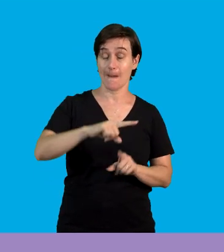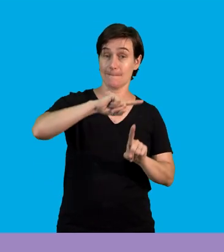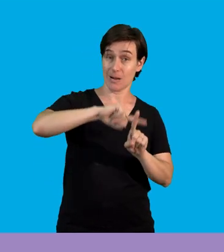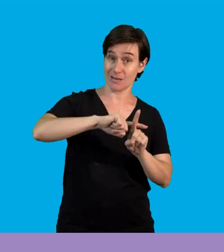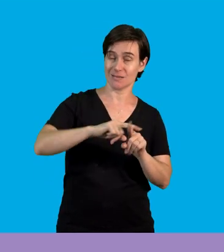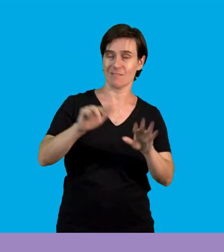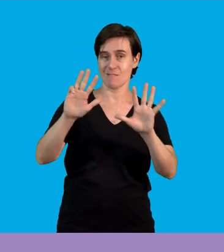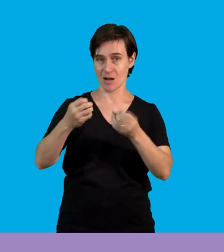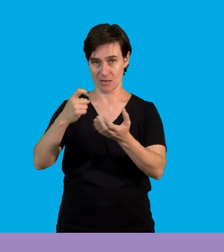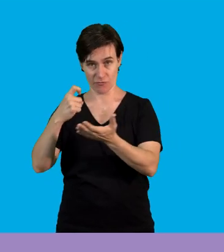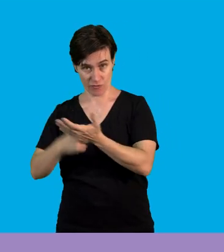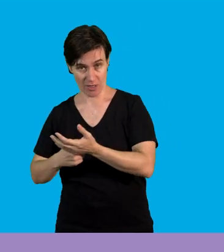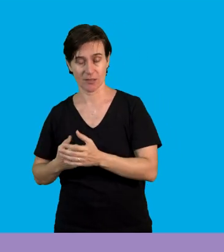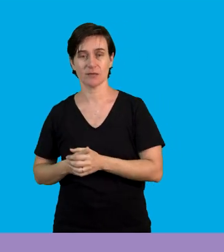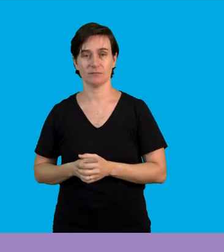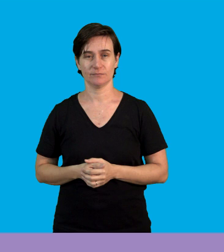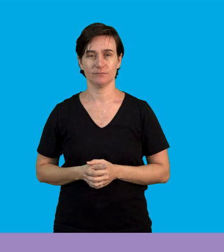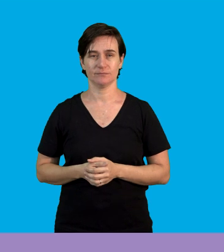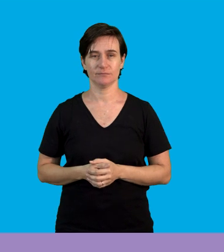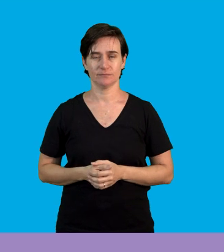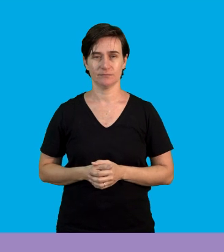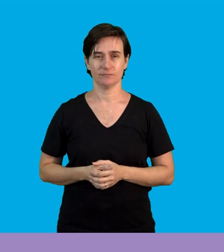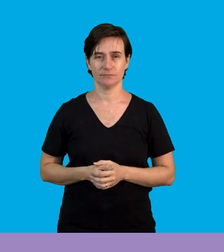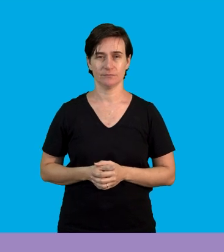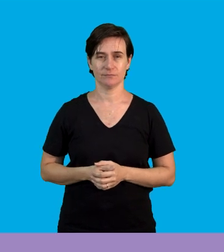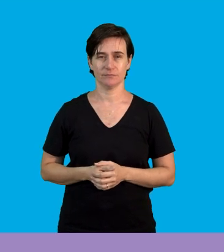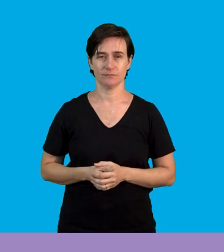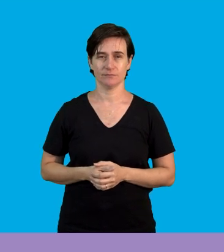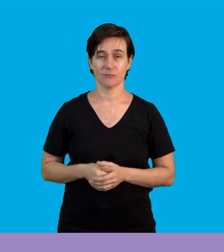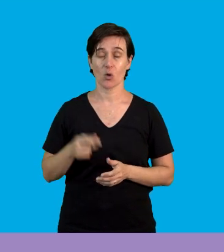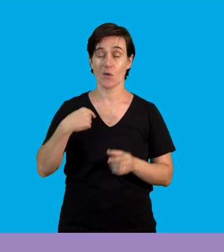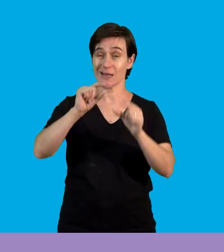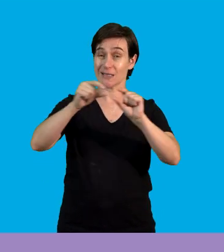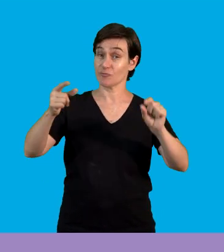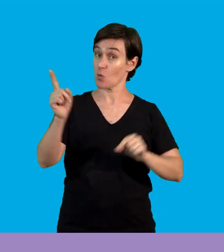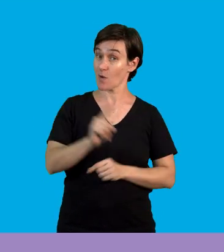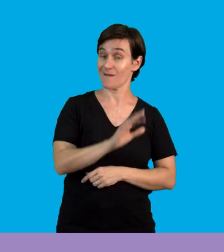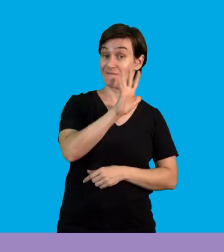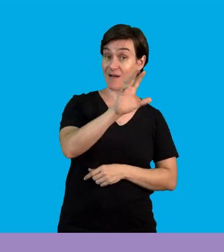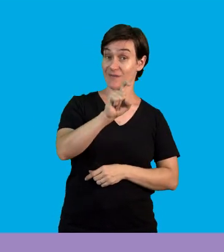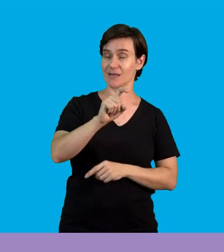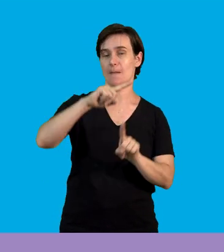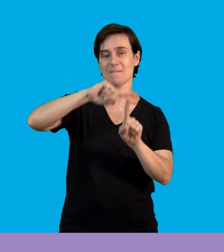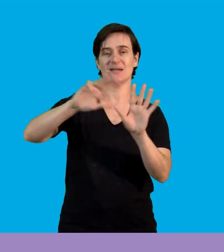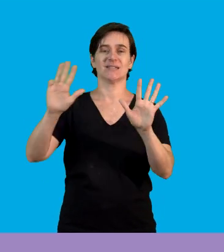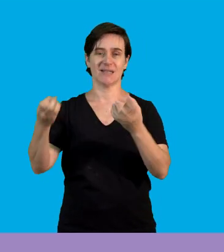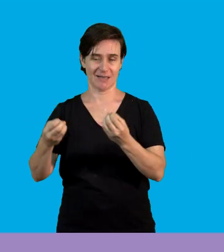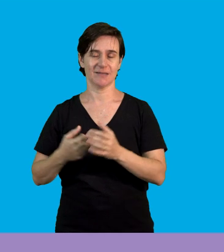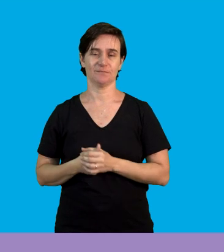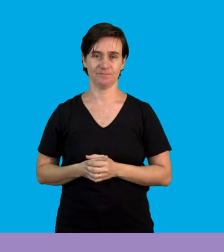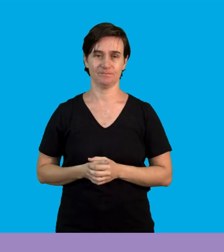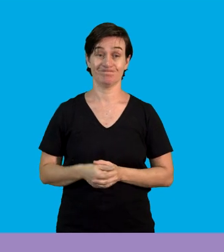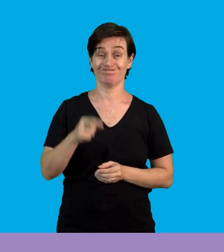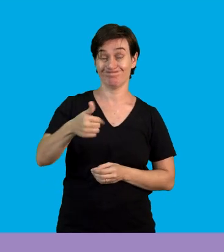then we add 90, which is the part that does not change. So our expression is 5x plus